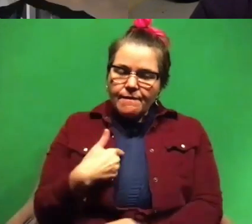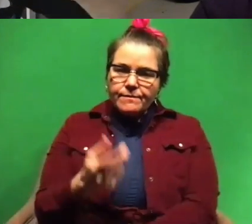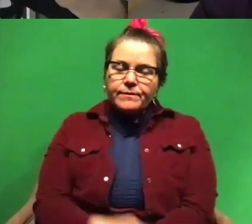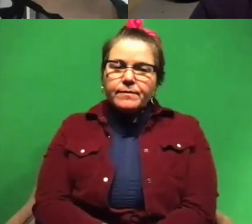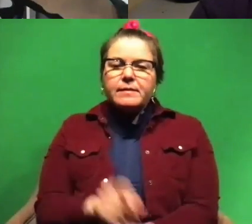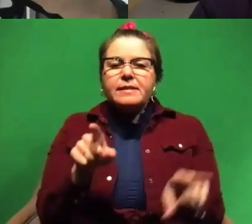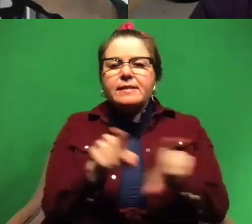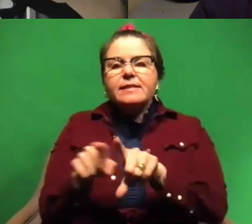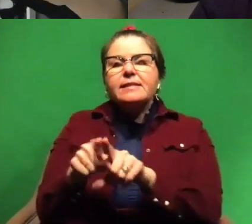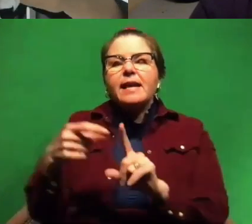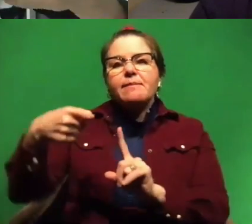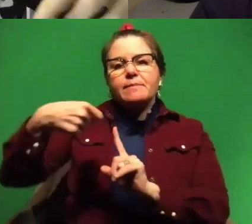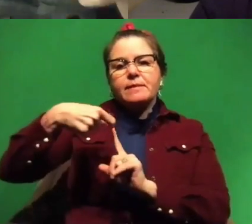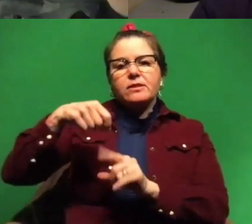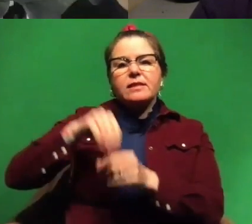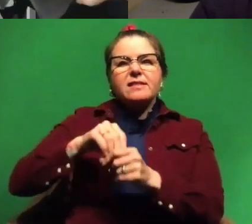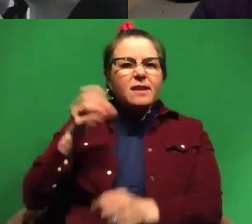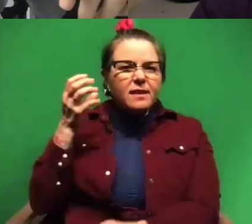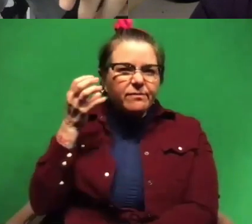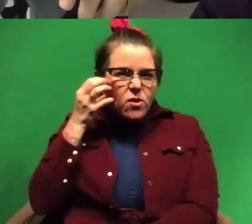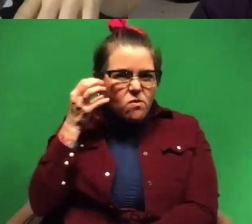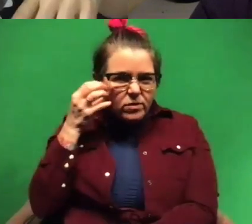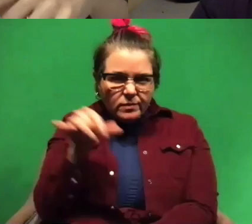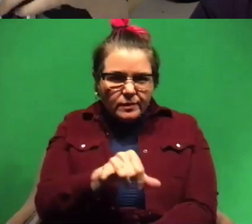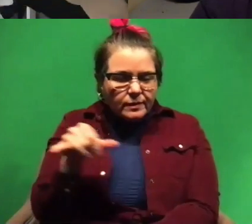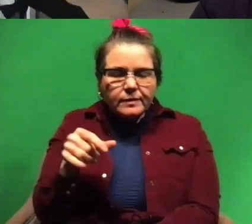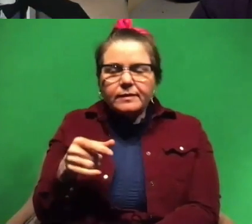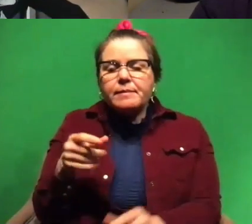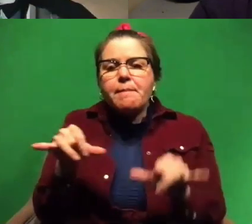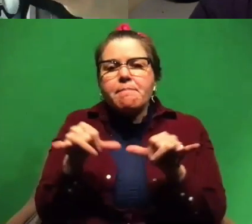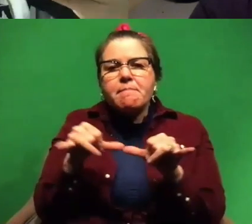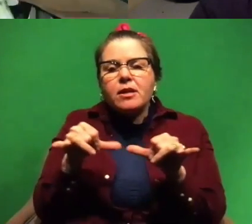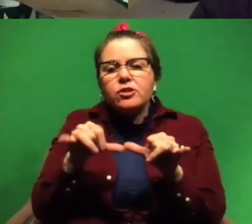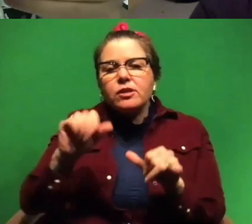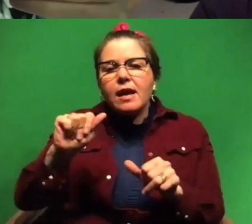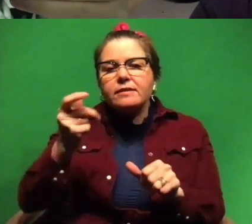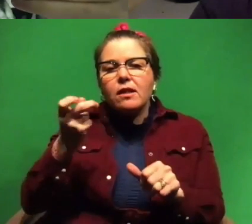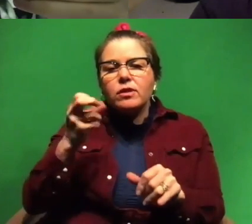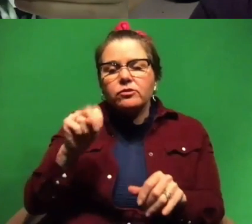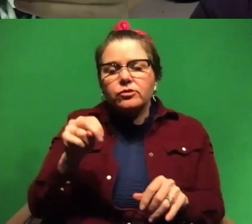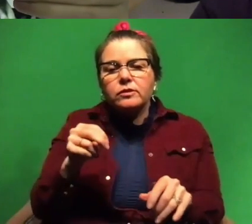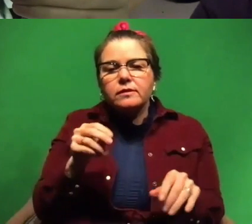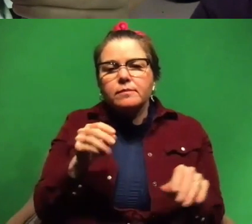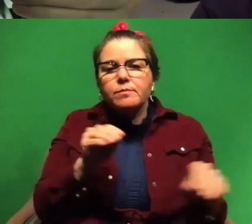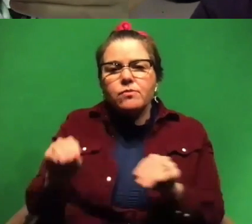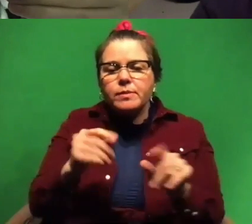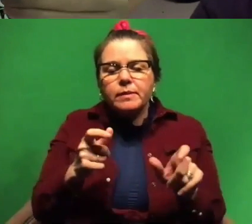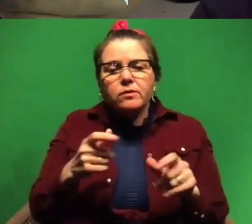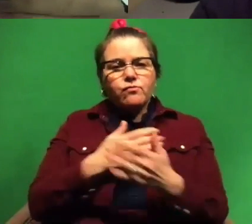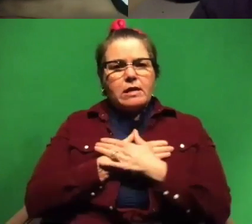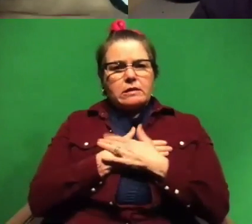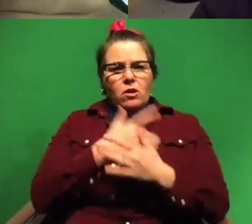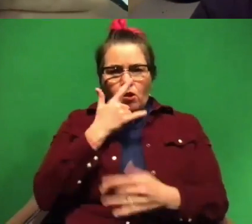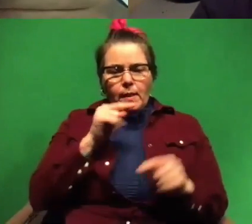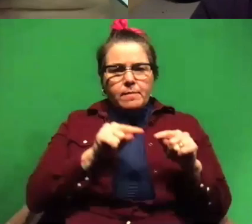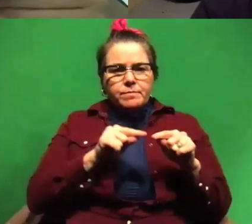same sensor as what's in your cell phone. So this is just measuring the acceleration. And this is what it looks like when the shark is resting, right? Little